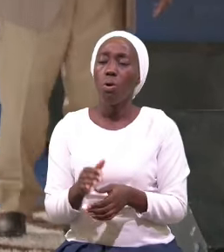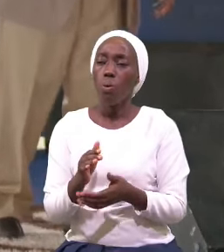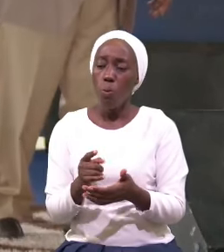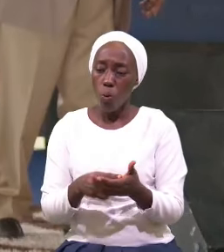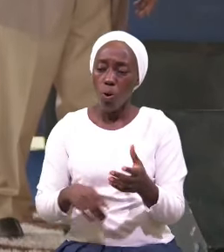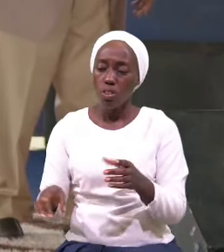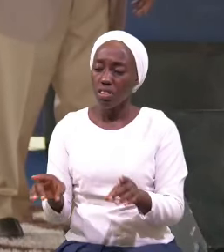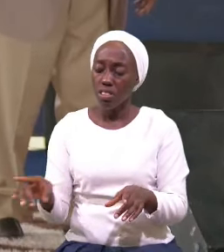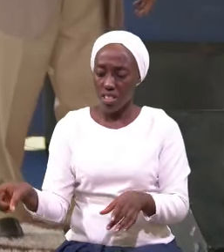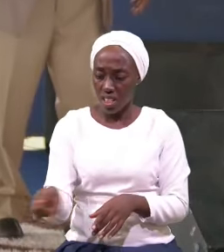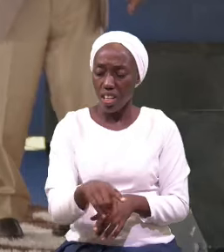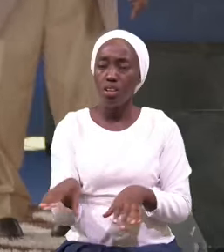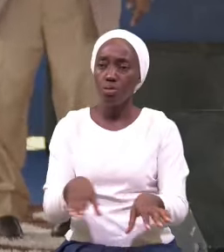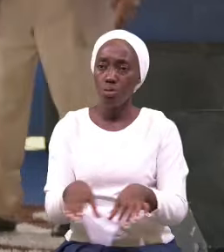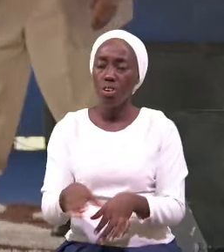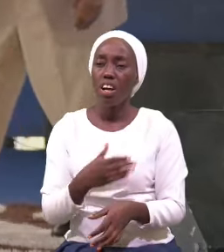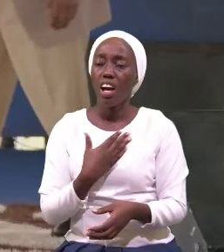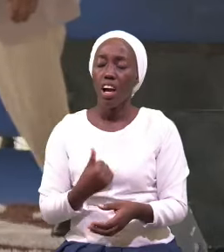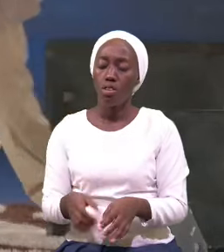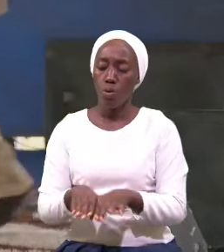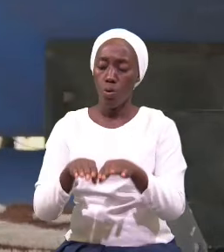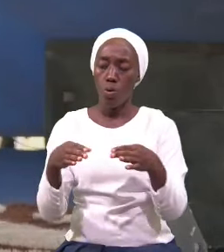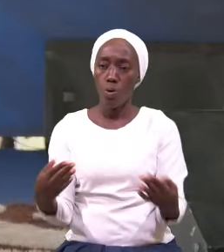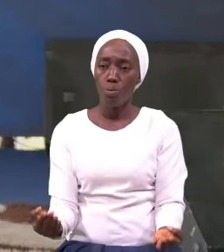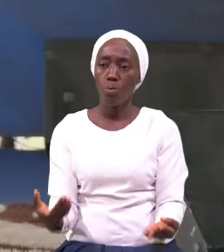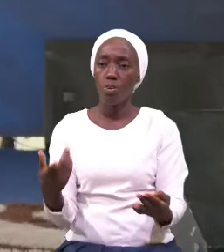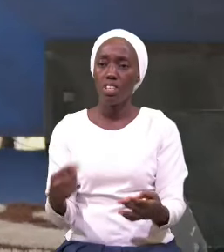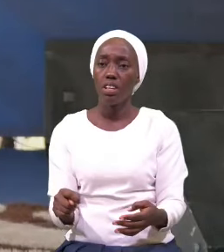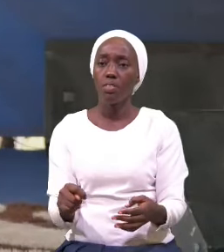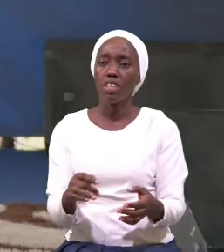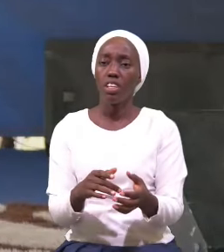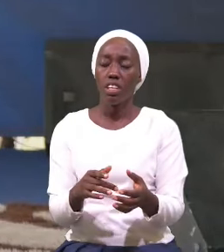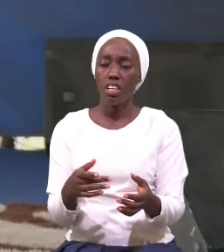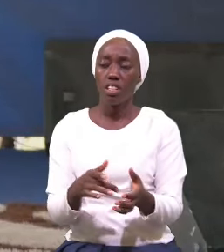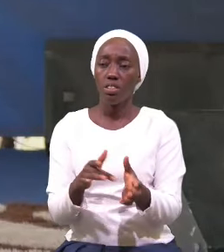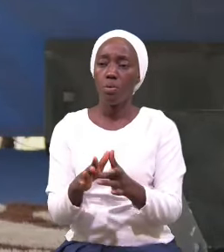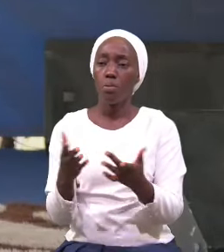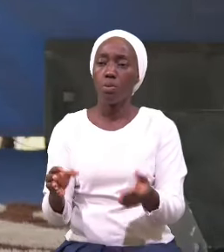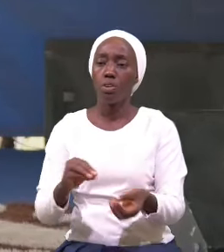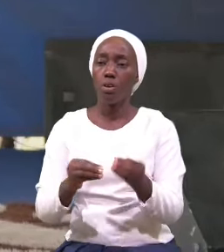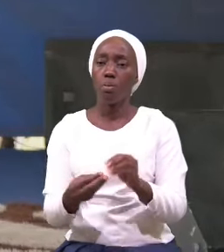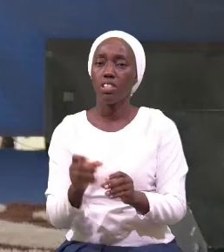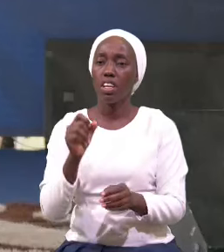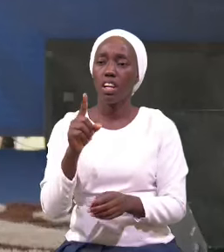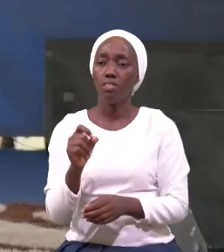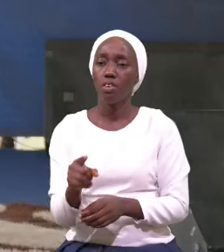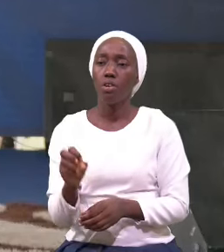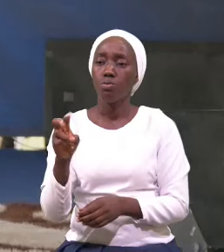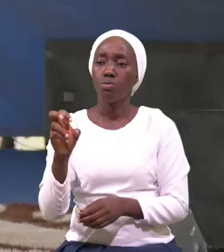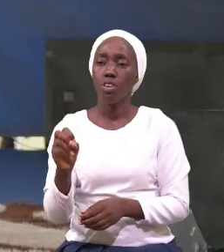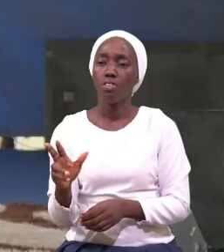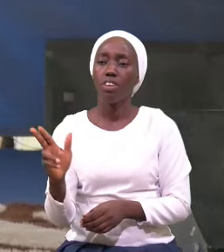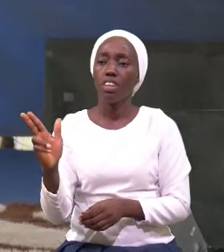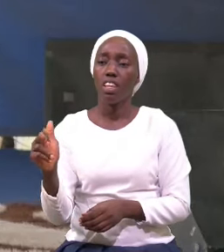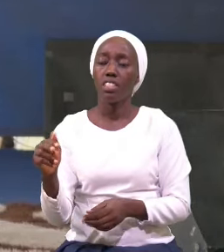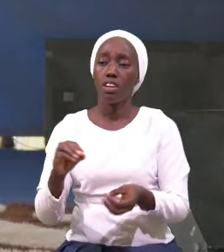And I turn over the scriptures, Numbers 11, Numbers 12, Numbers 13, Numbers 14,